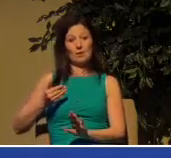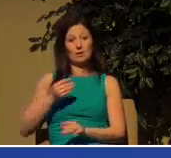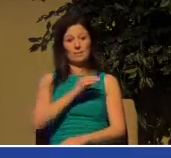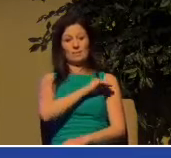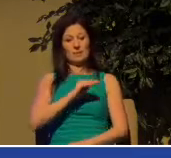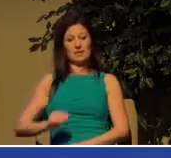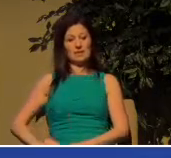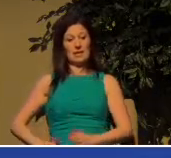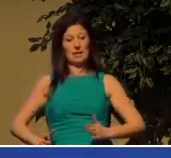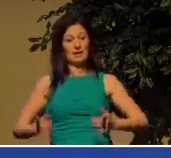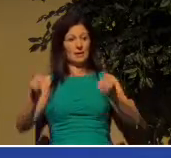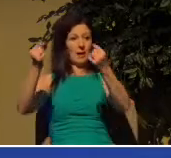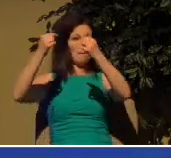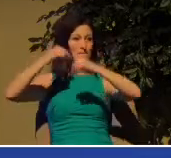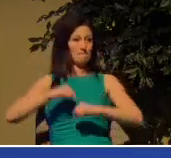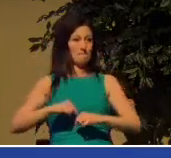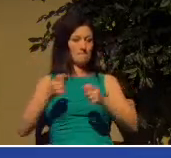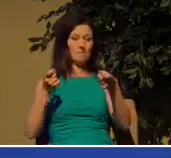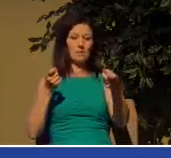and rule all the nations,